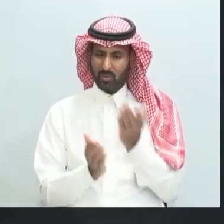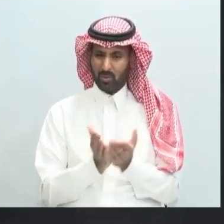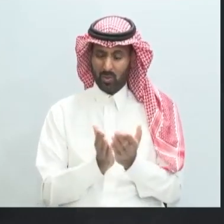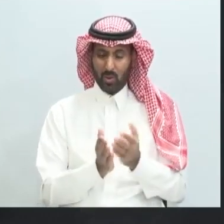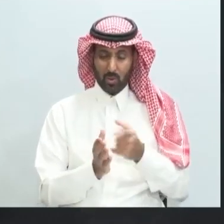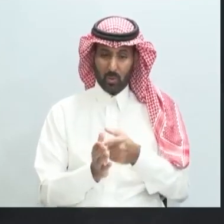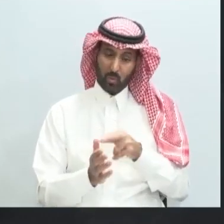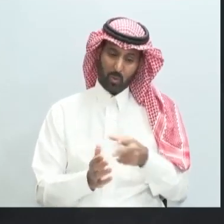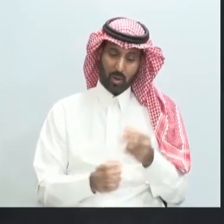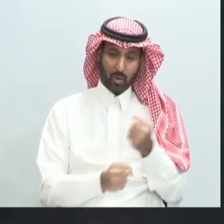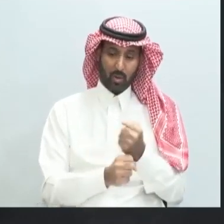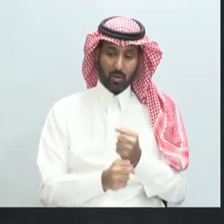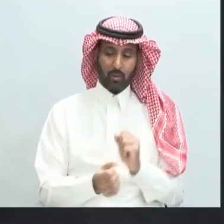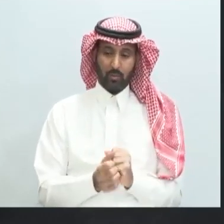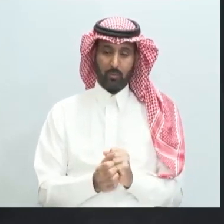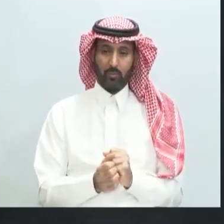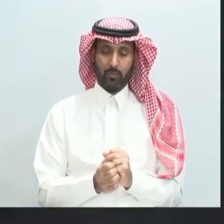or work, and also